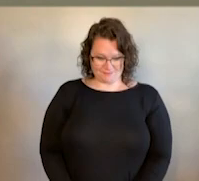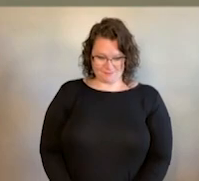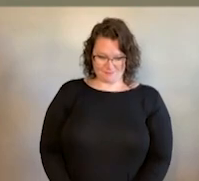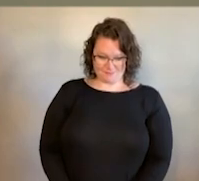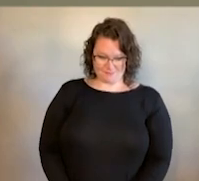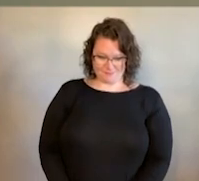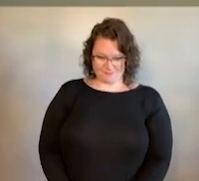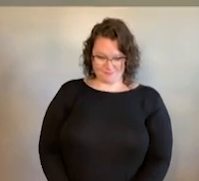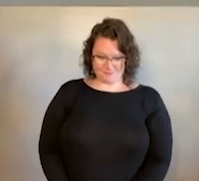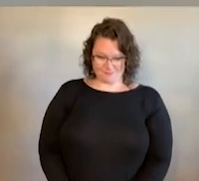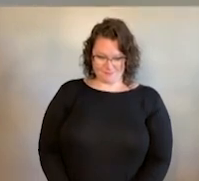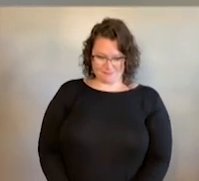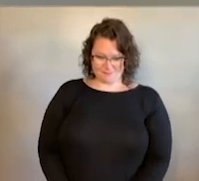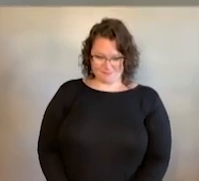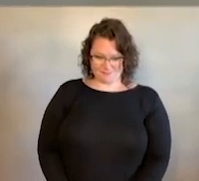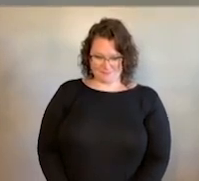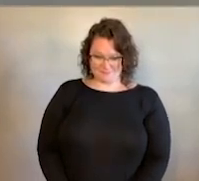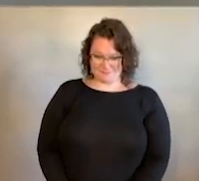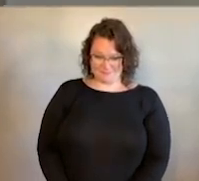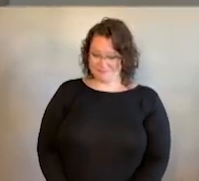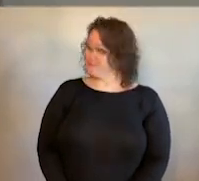All right.